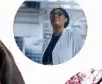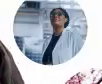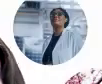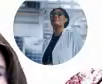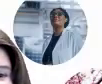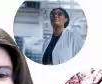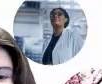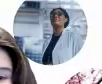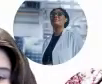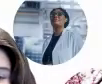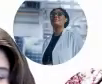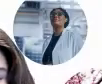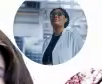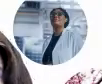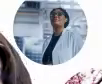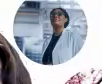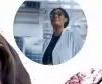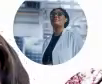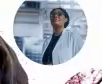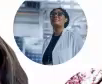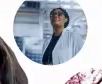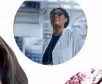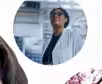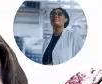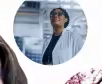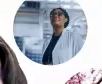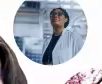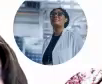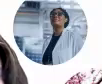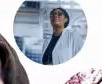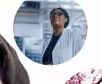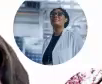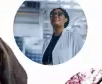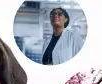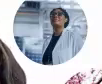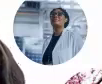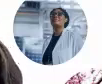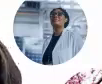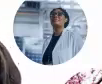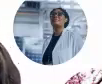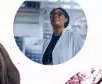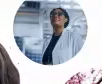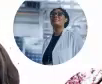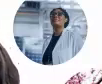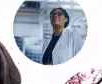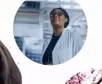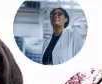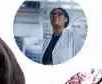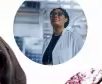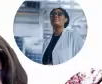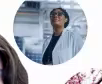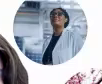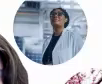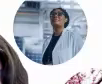Hello, everyone. We'll just give it a few seconds to allow participants to join the virtual room. Thanks.